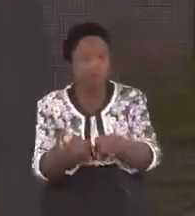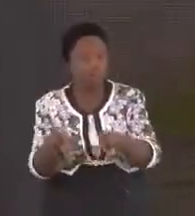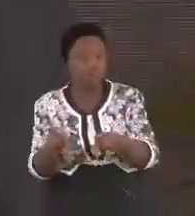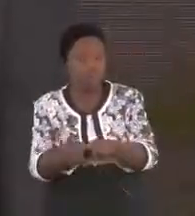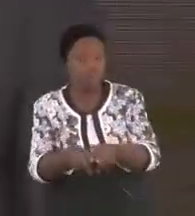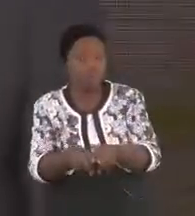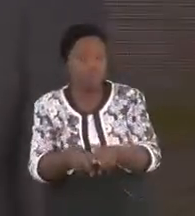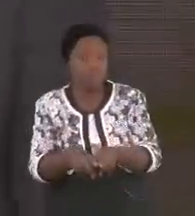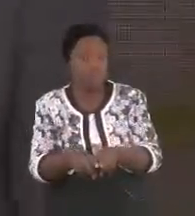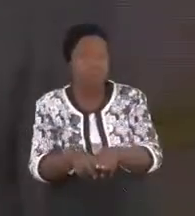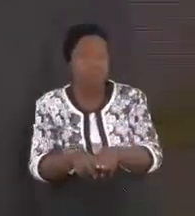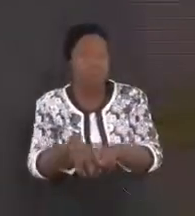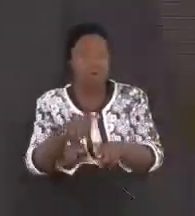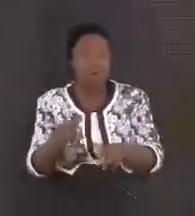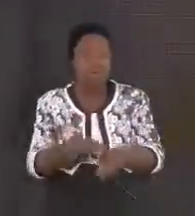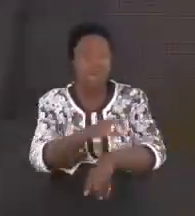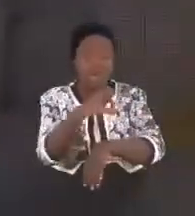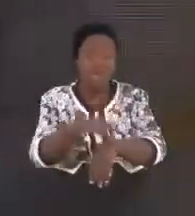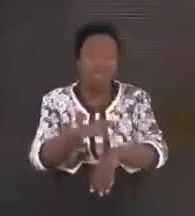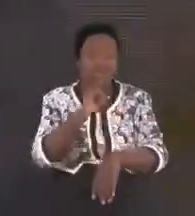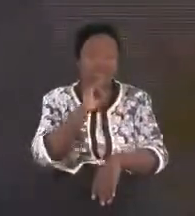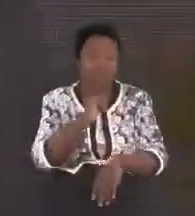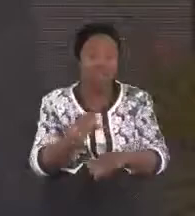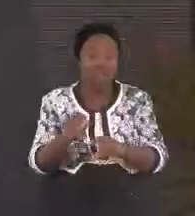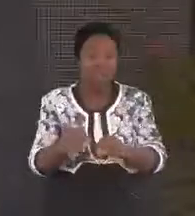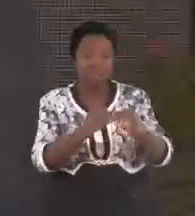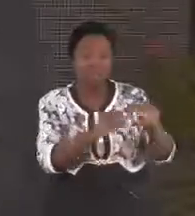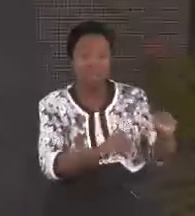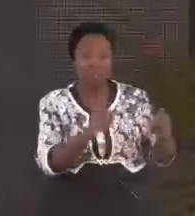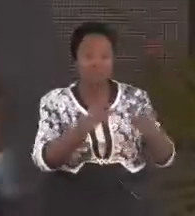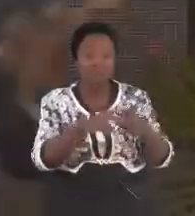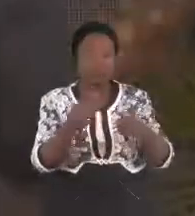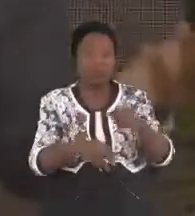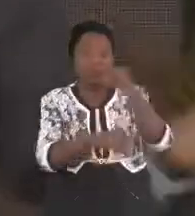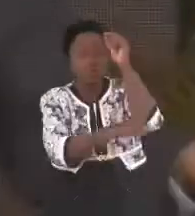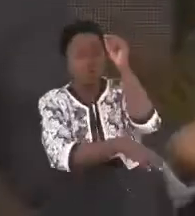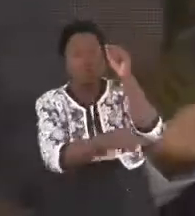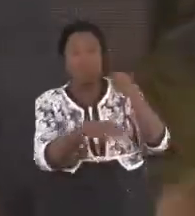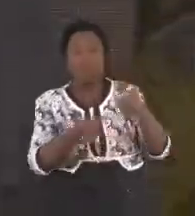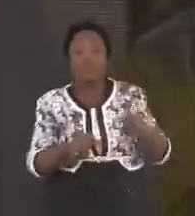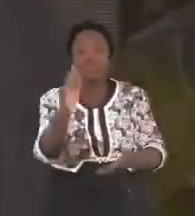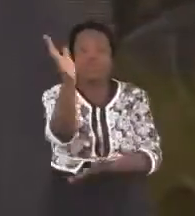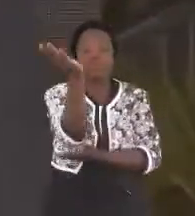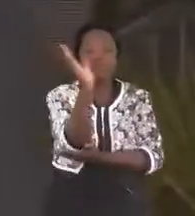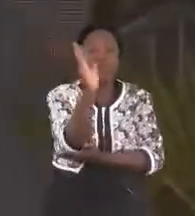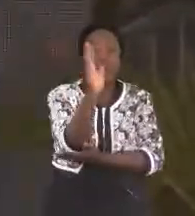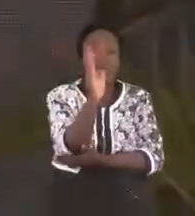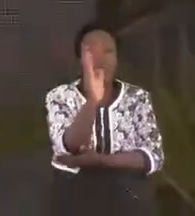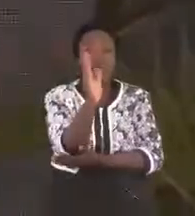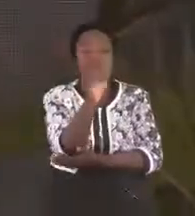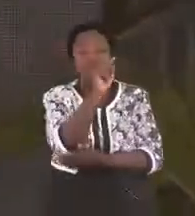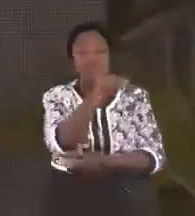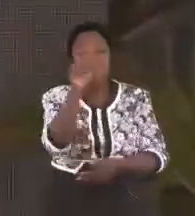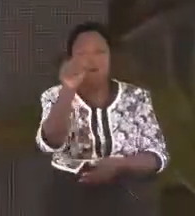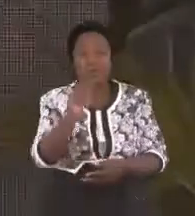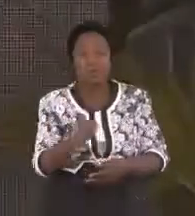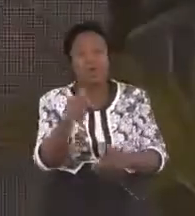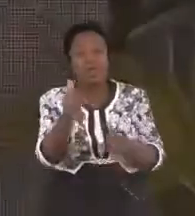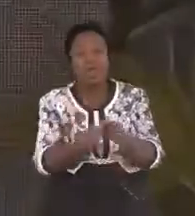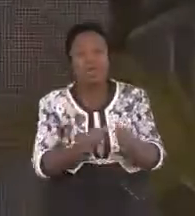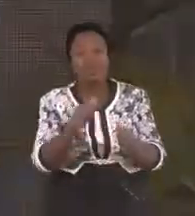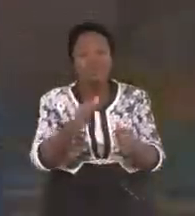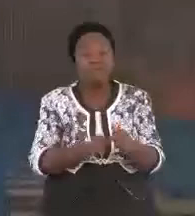axe is laid unto the root of the trees. Therefore, every tree